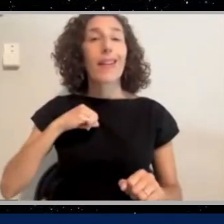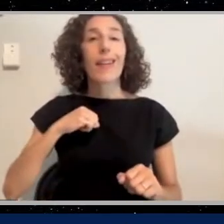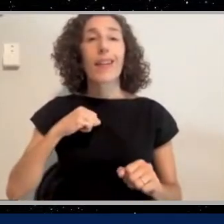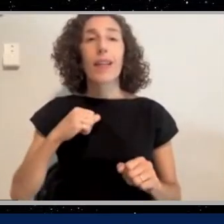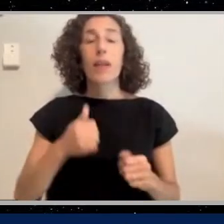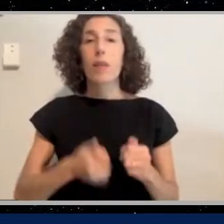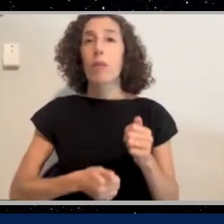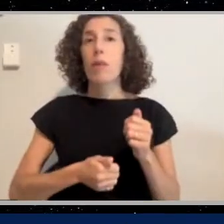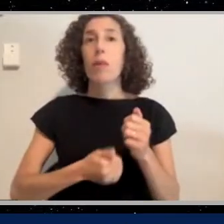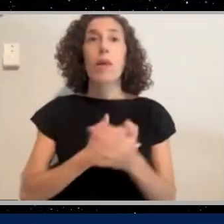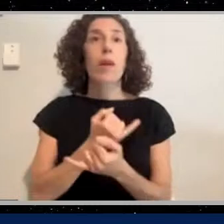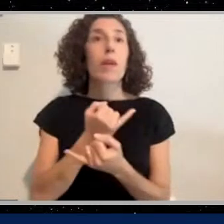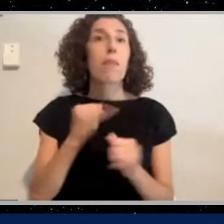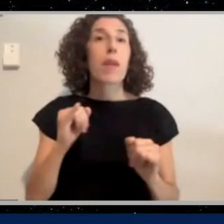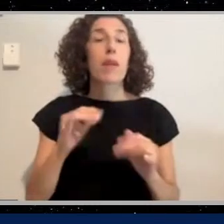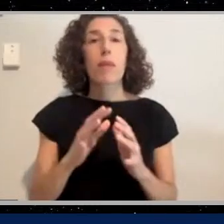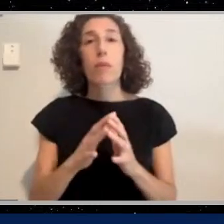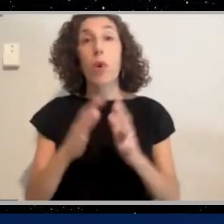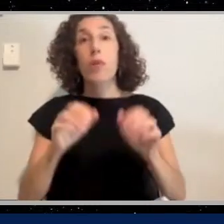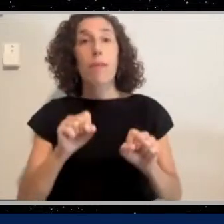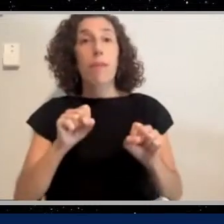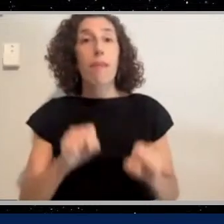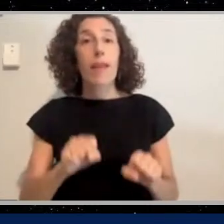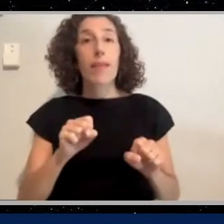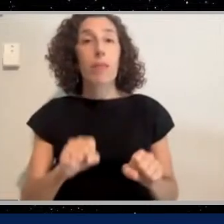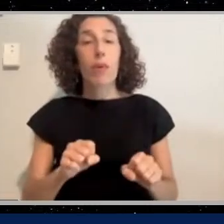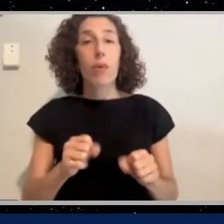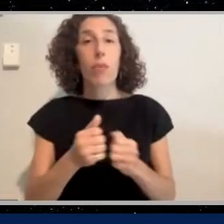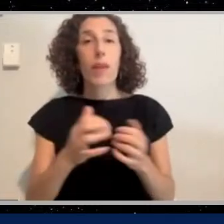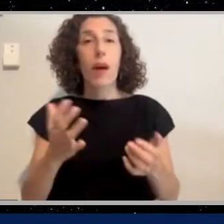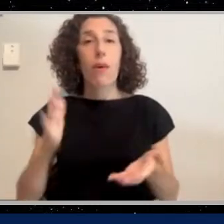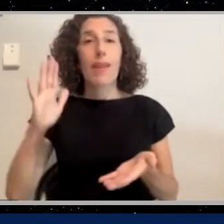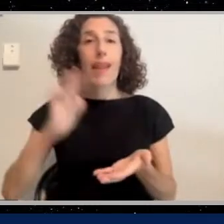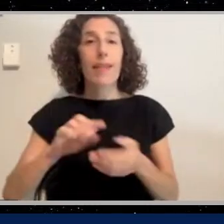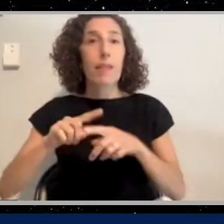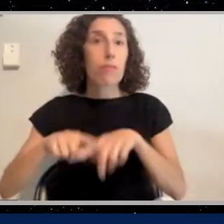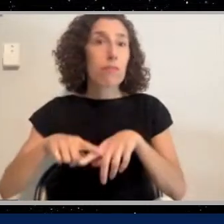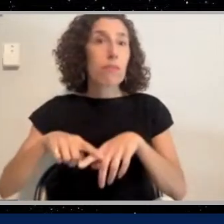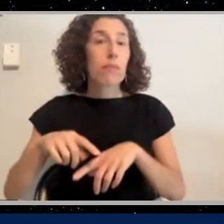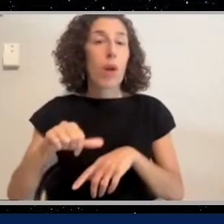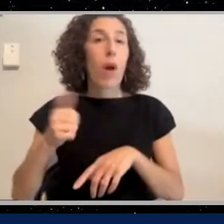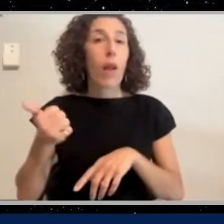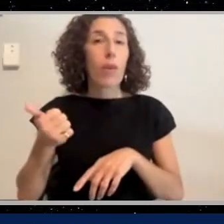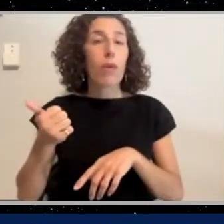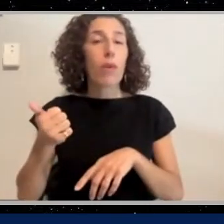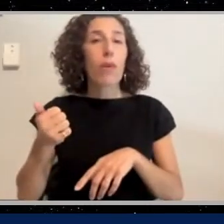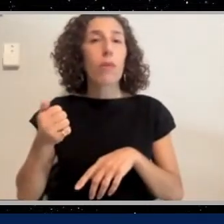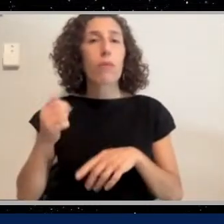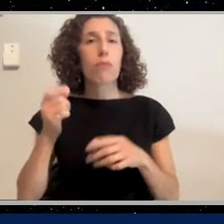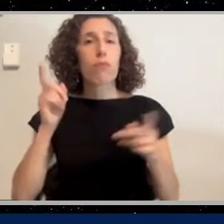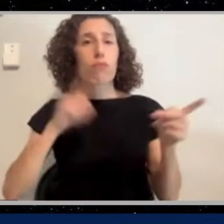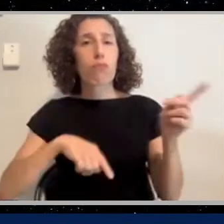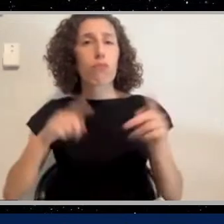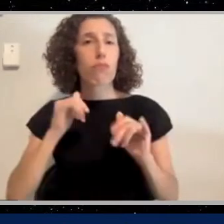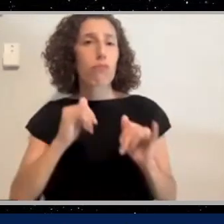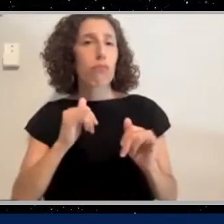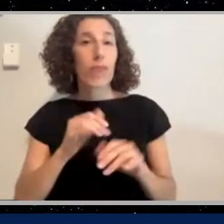deboarding or whatever it is, all aspects of it. And that's definitely really important because sometimes in our own